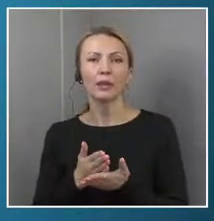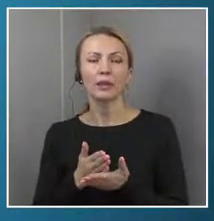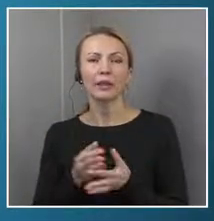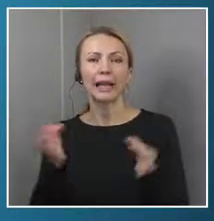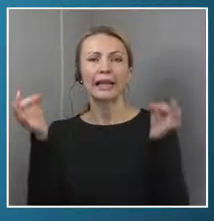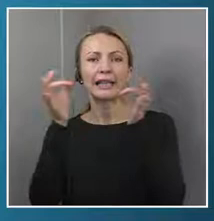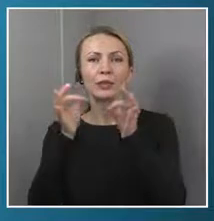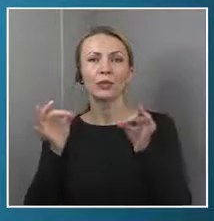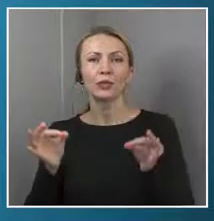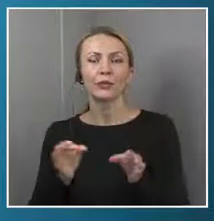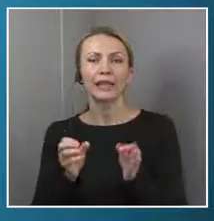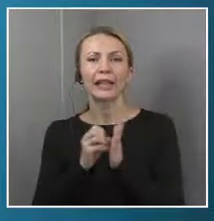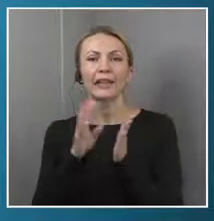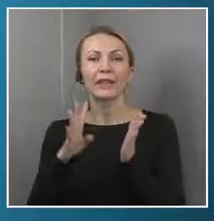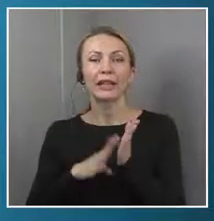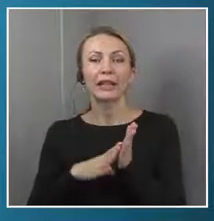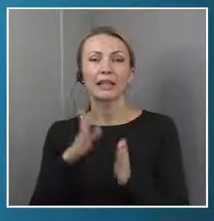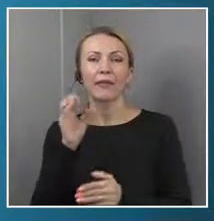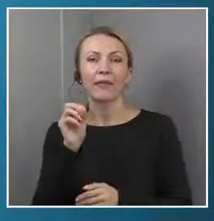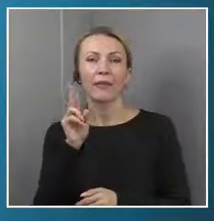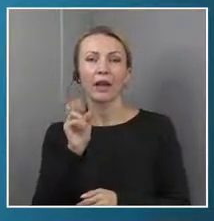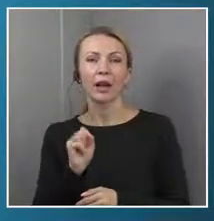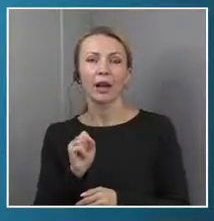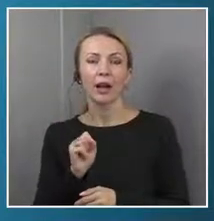Third place,